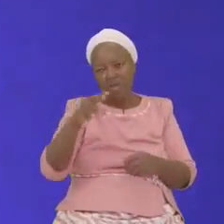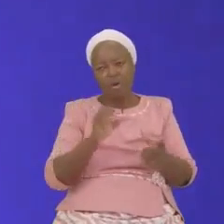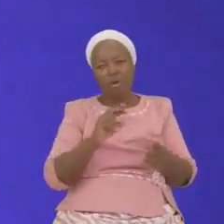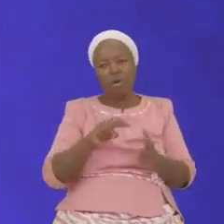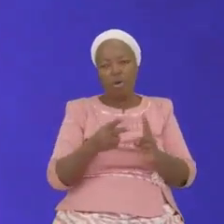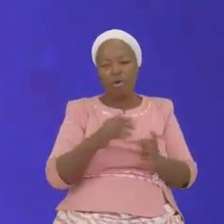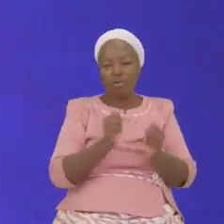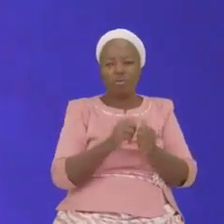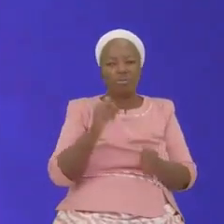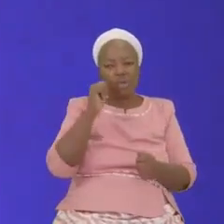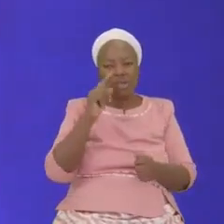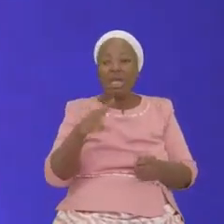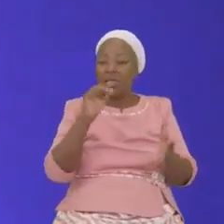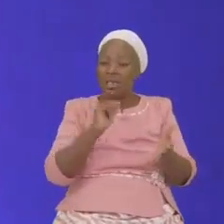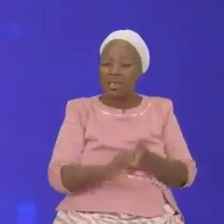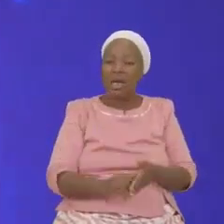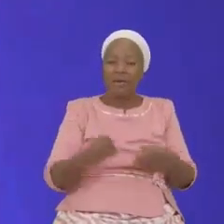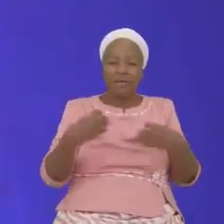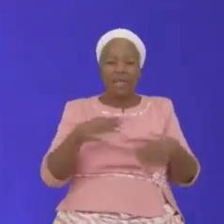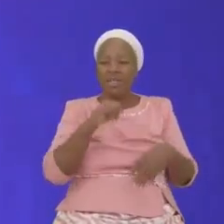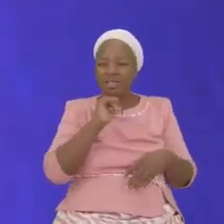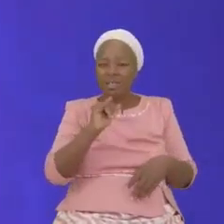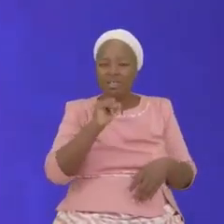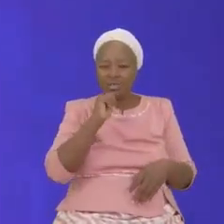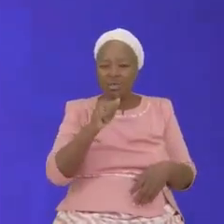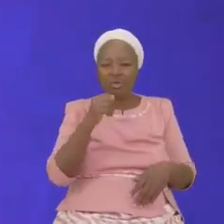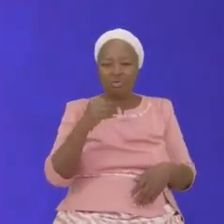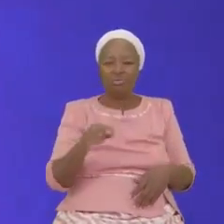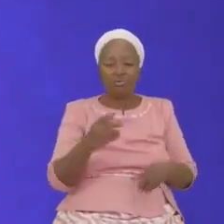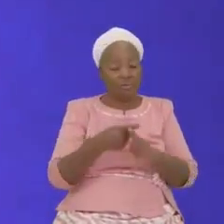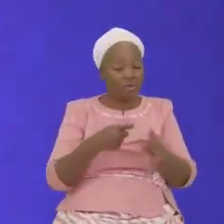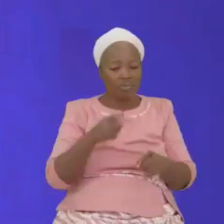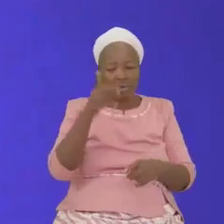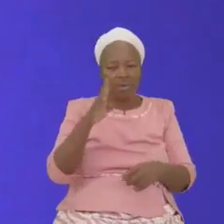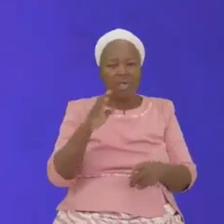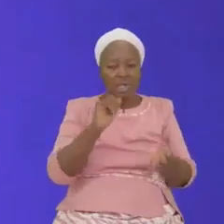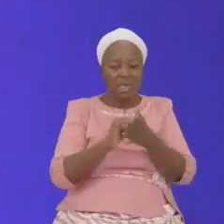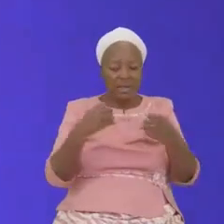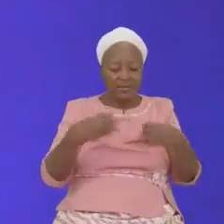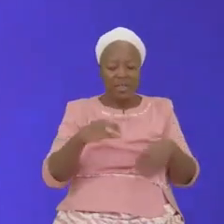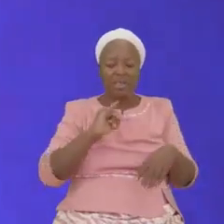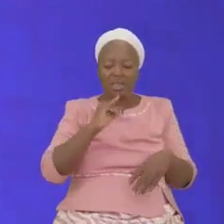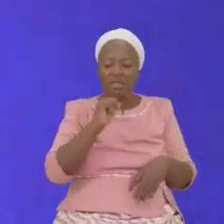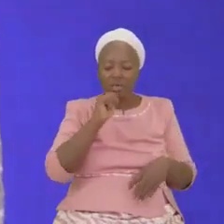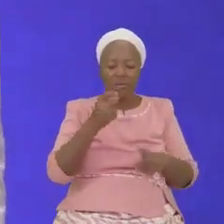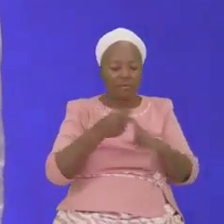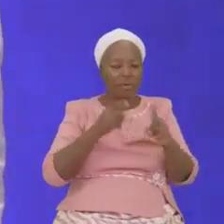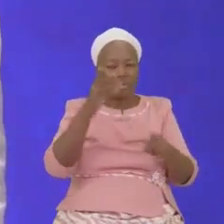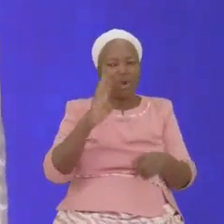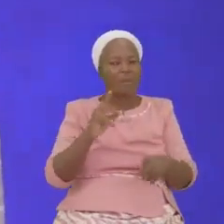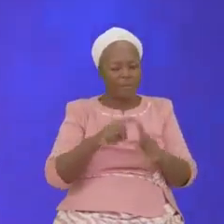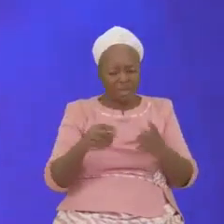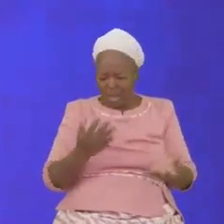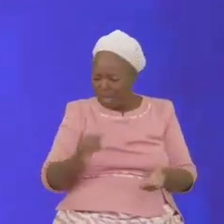That fear is not from God. Oh, but I know some people who